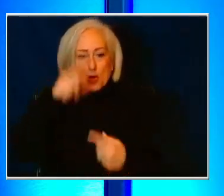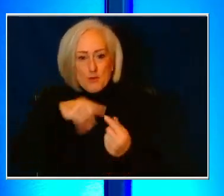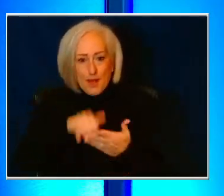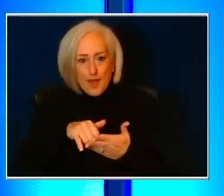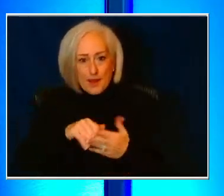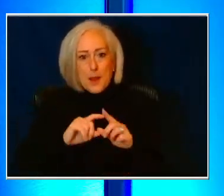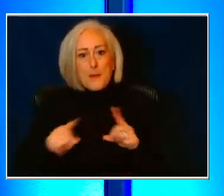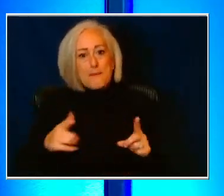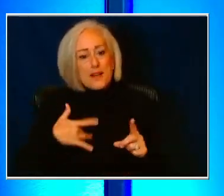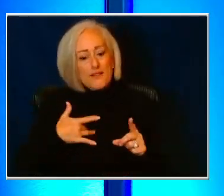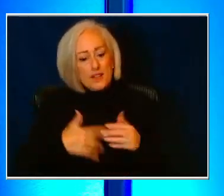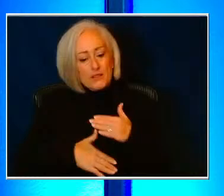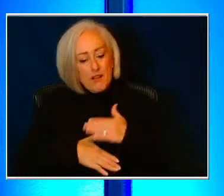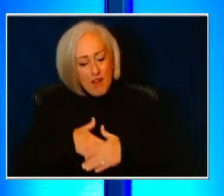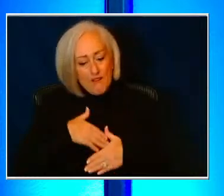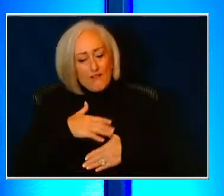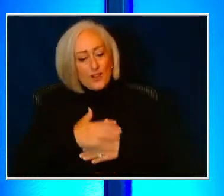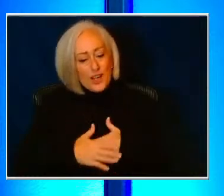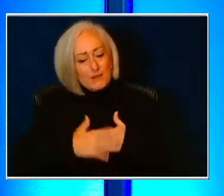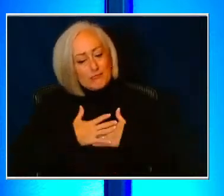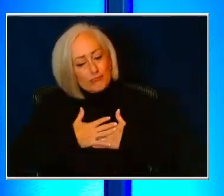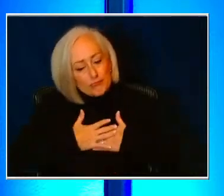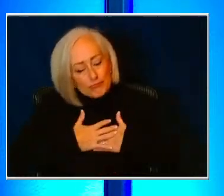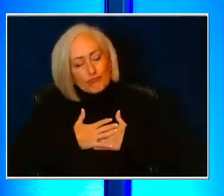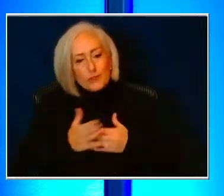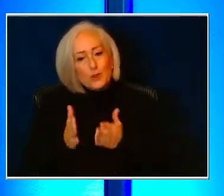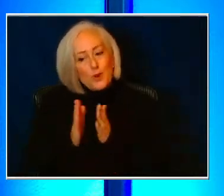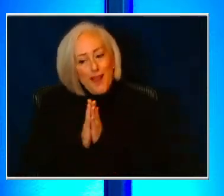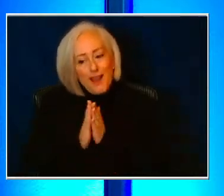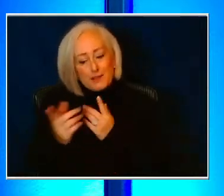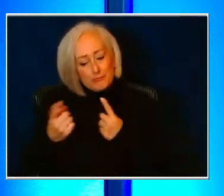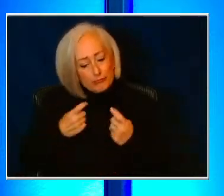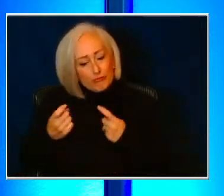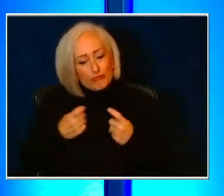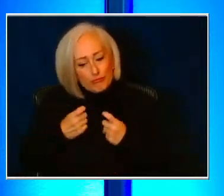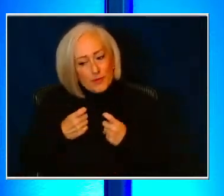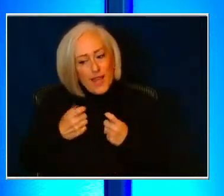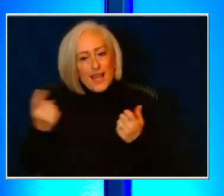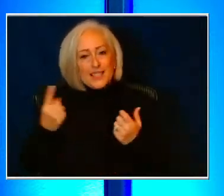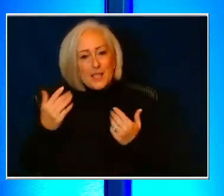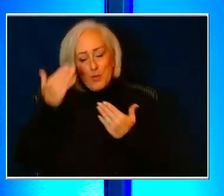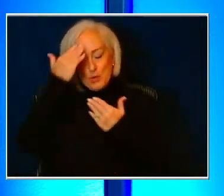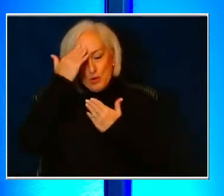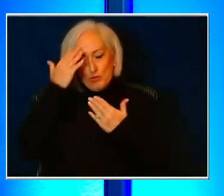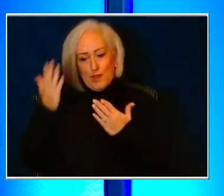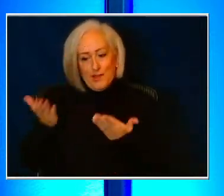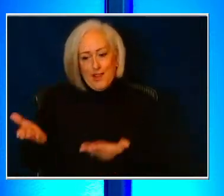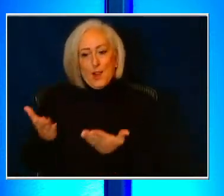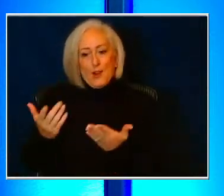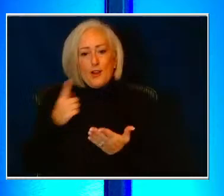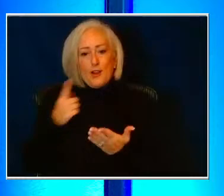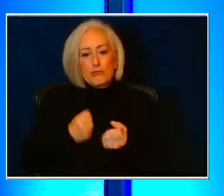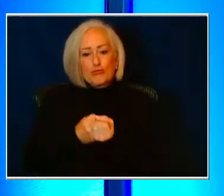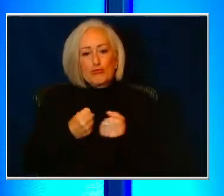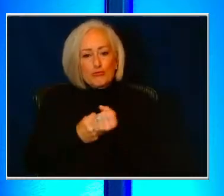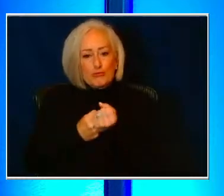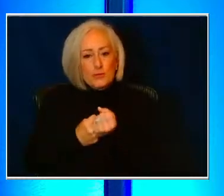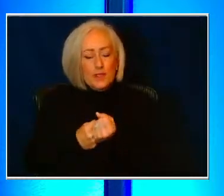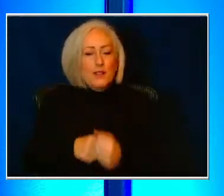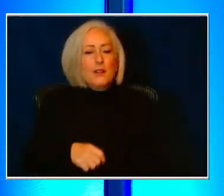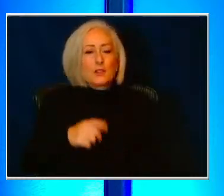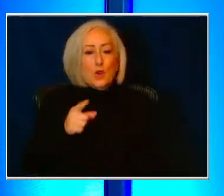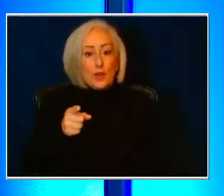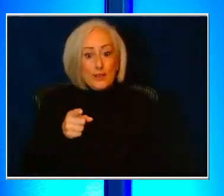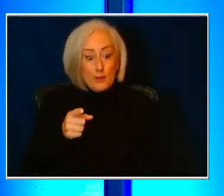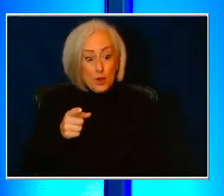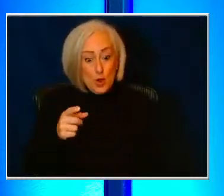comforting to be asked about it and for someone just to be present for it. So I would encourage anyone watching to reach out